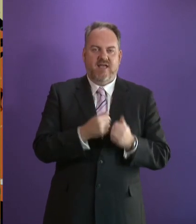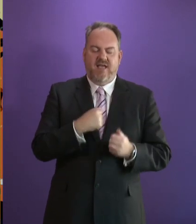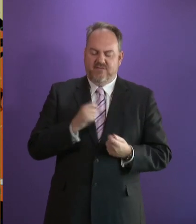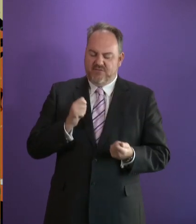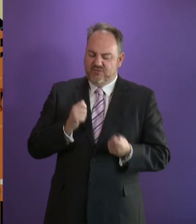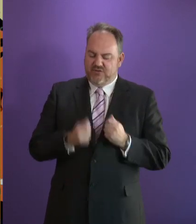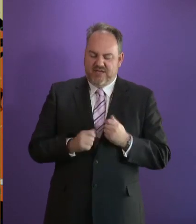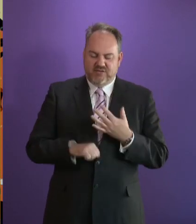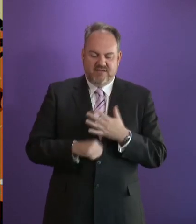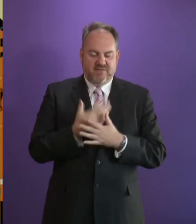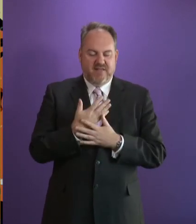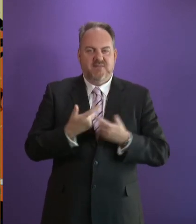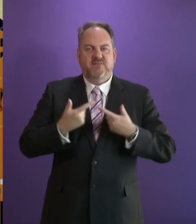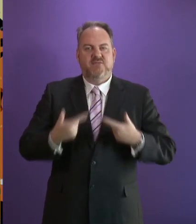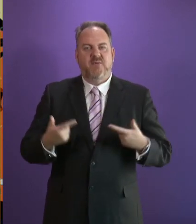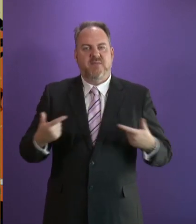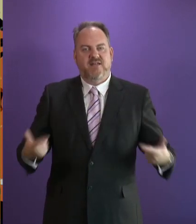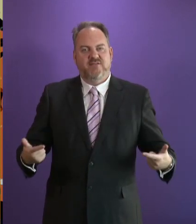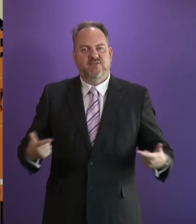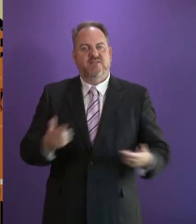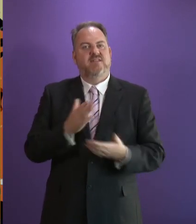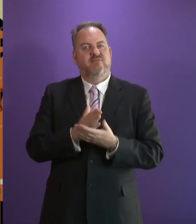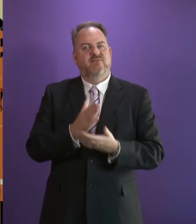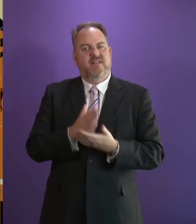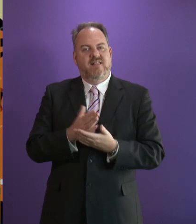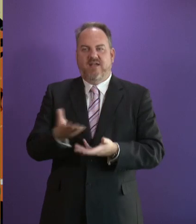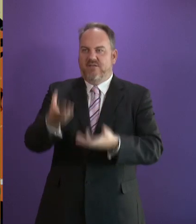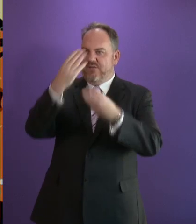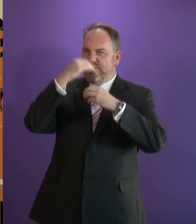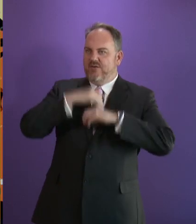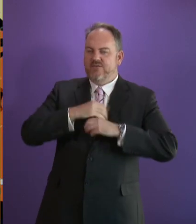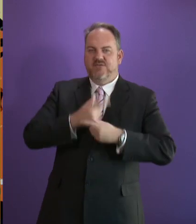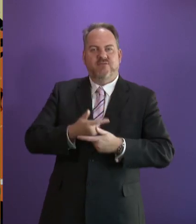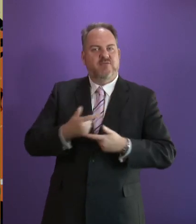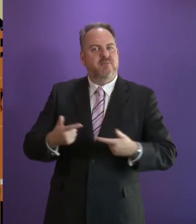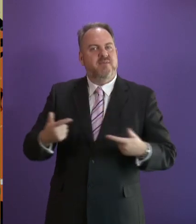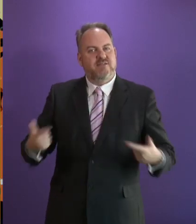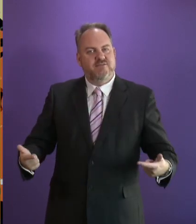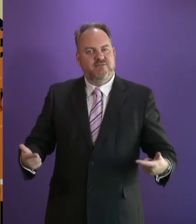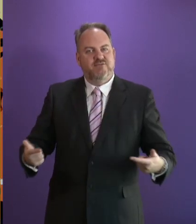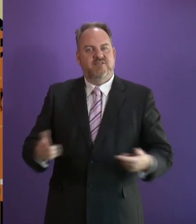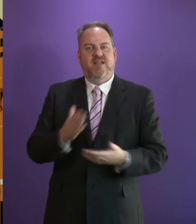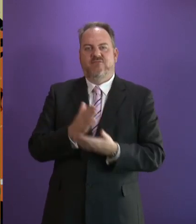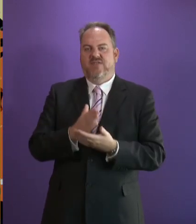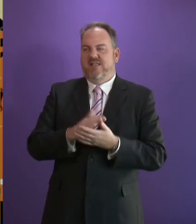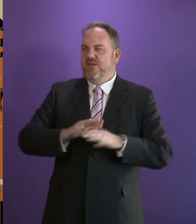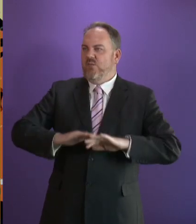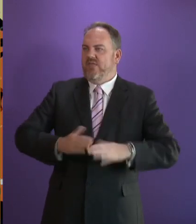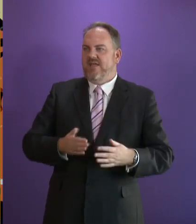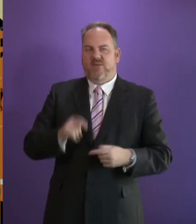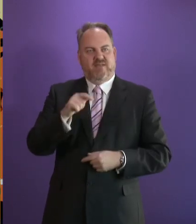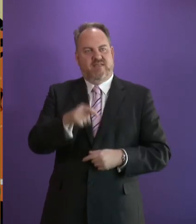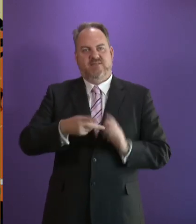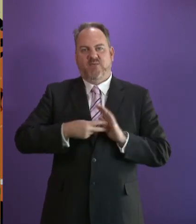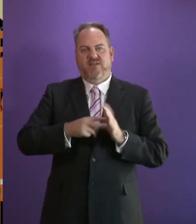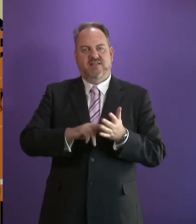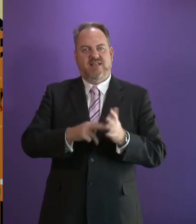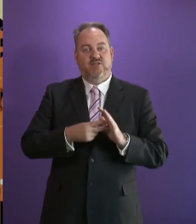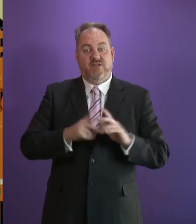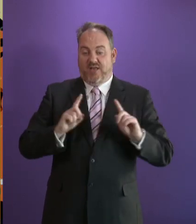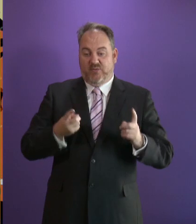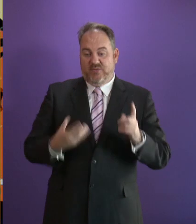person. Additionally, the knowledge I've gained and things I've learned about our political society couldn't have been gained anywhere else, and have sparked a desire in me to continue learning about this